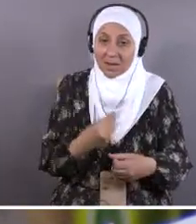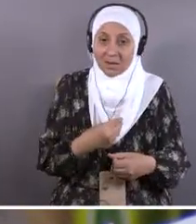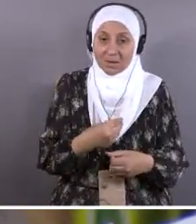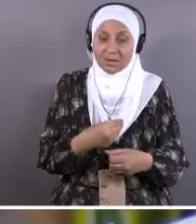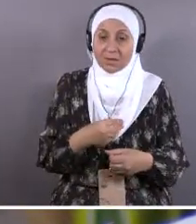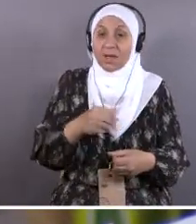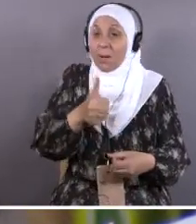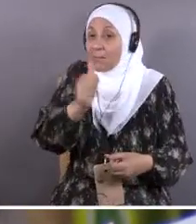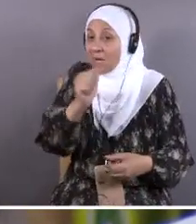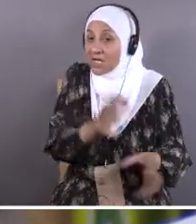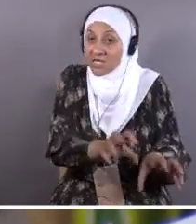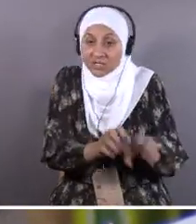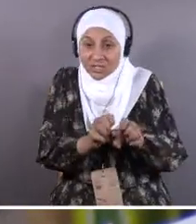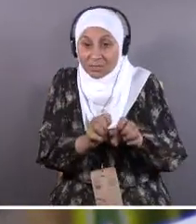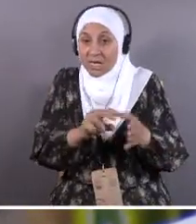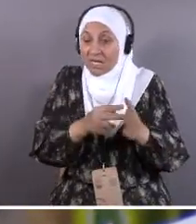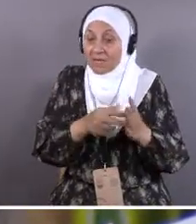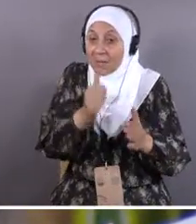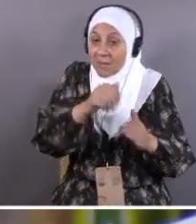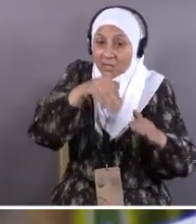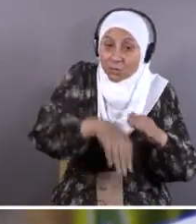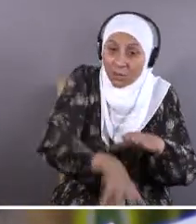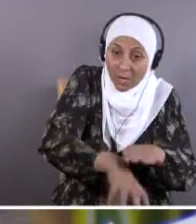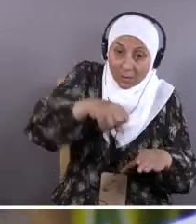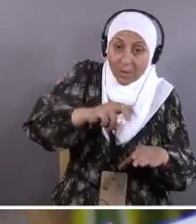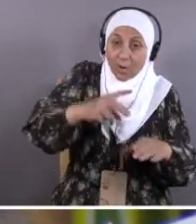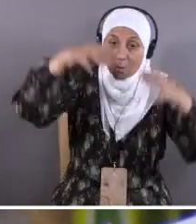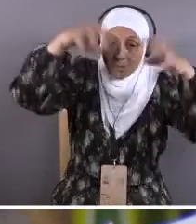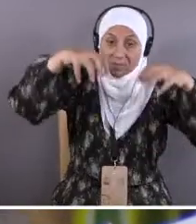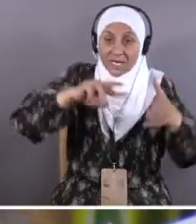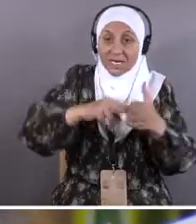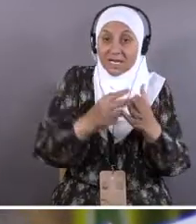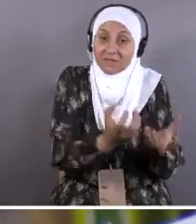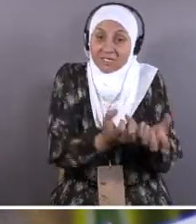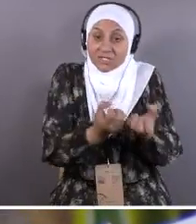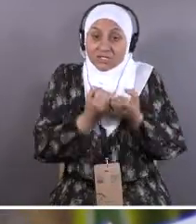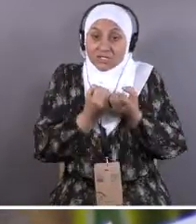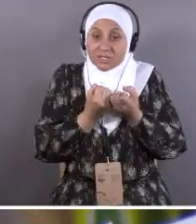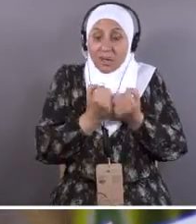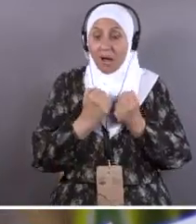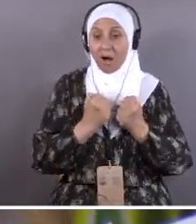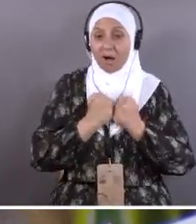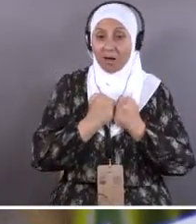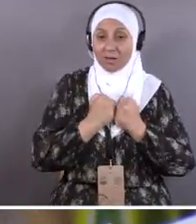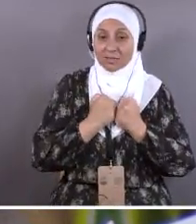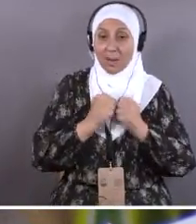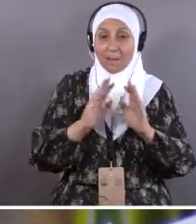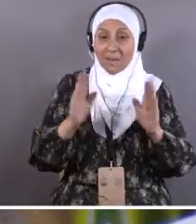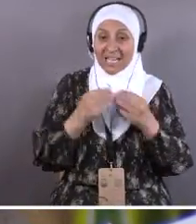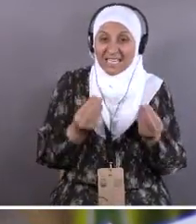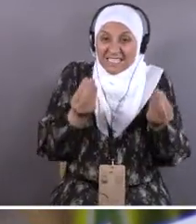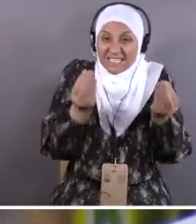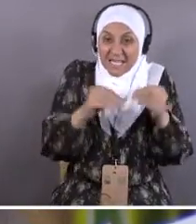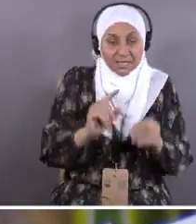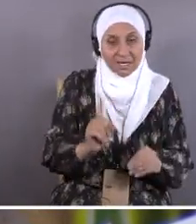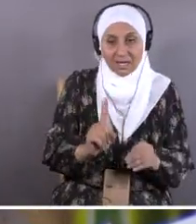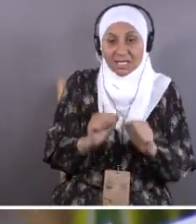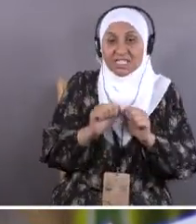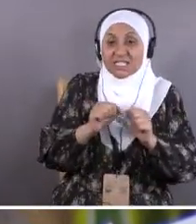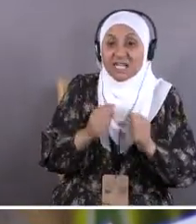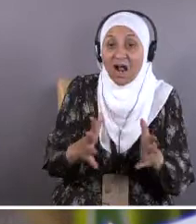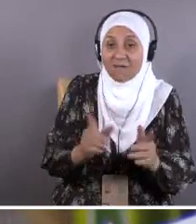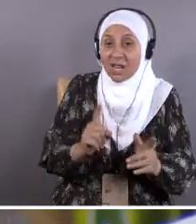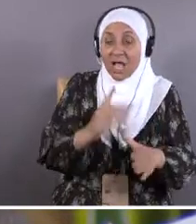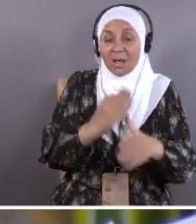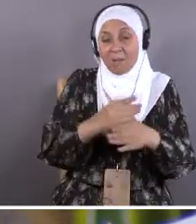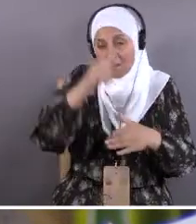it, in with our livestock, with using the groundwater and the stormwater. As much as we could, we take